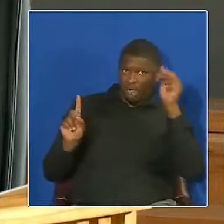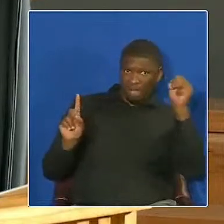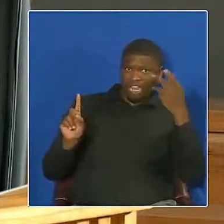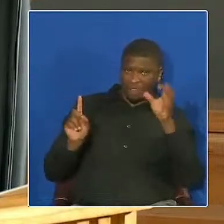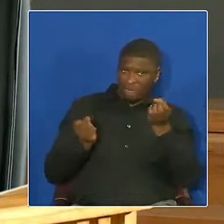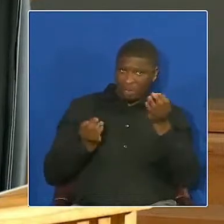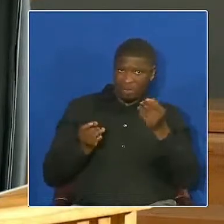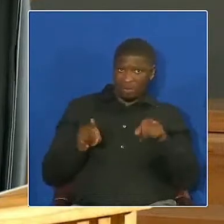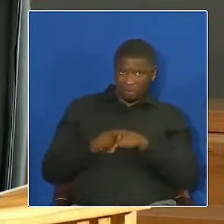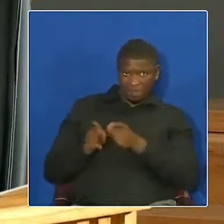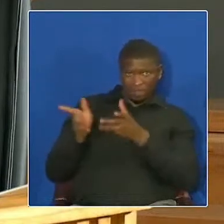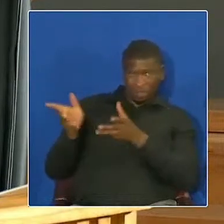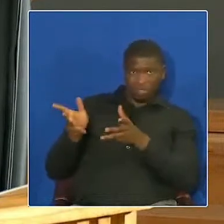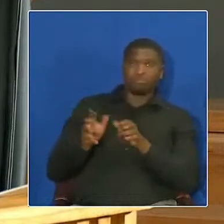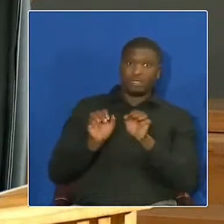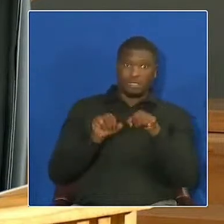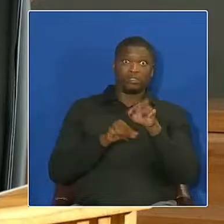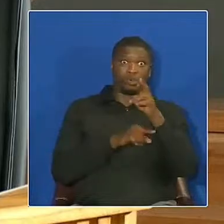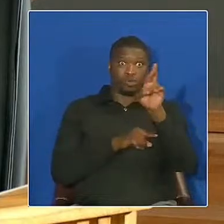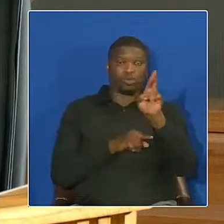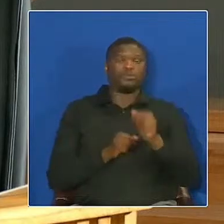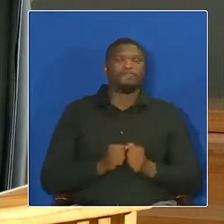is correct, Commissioners.